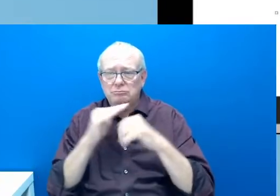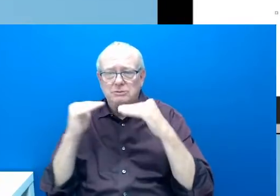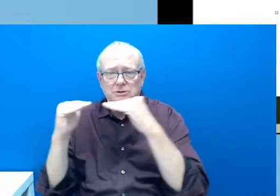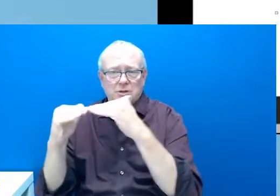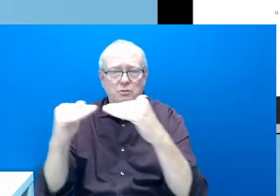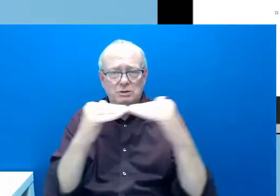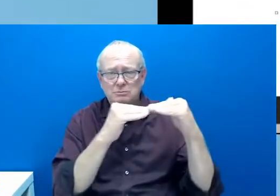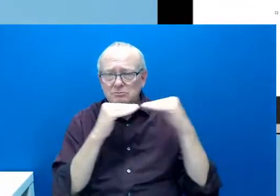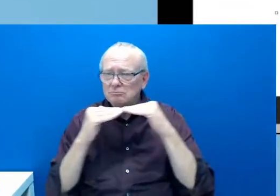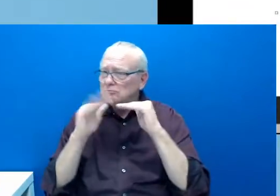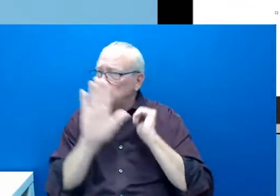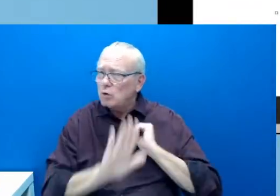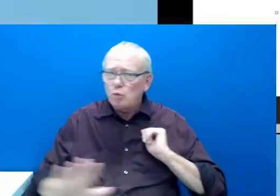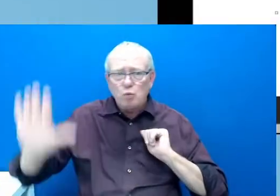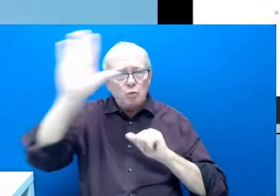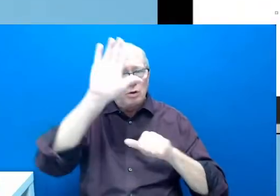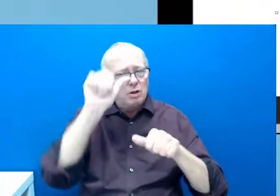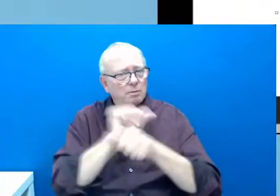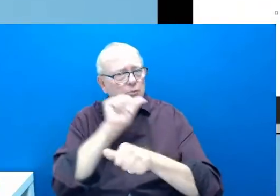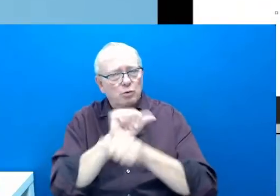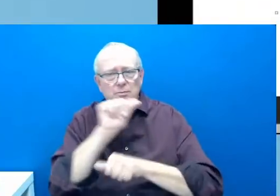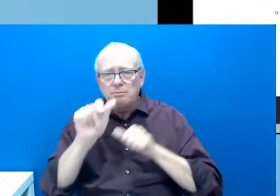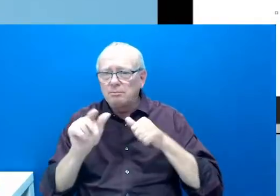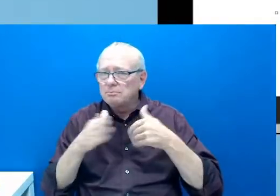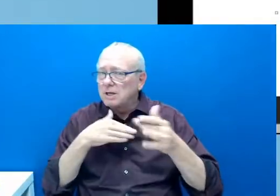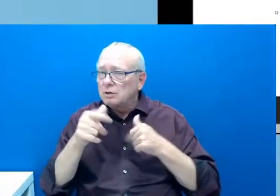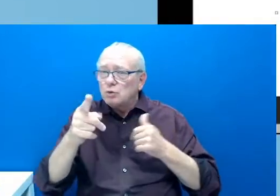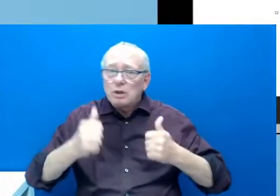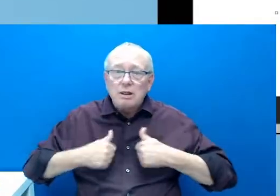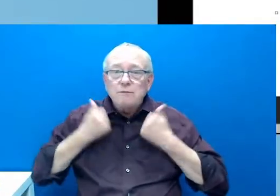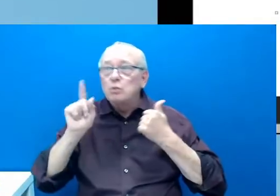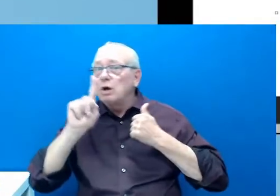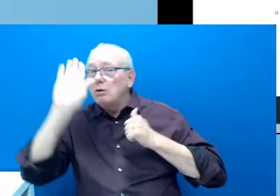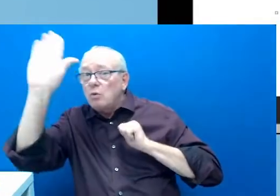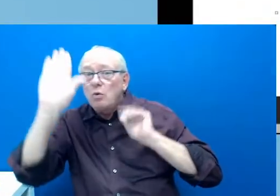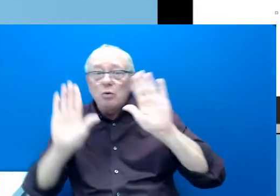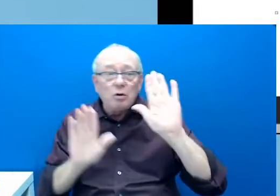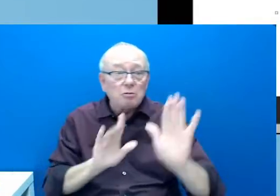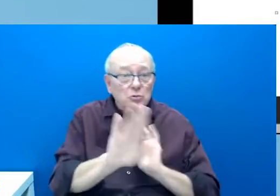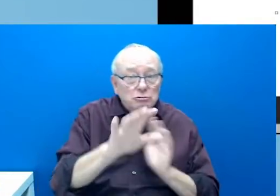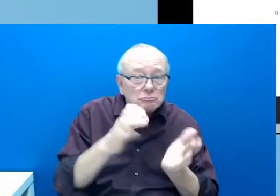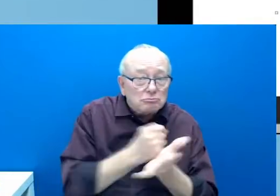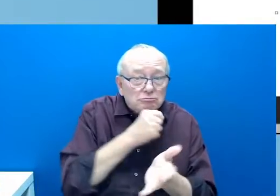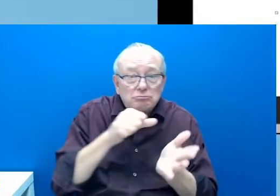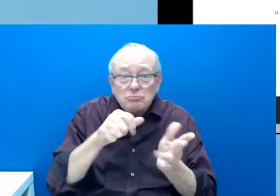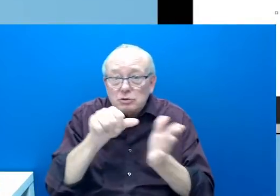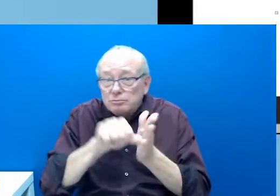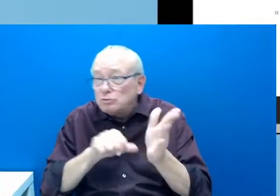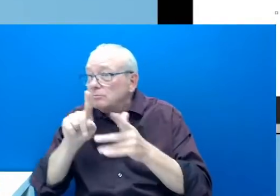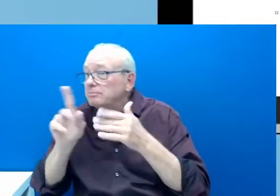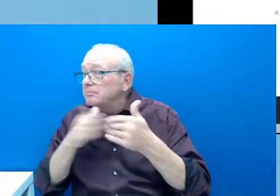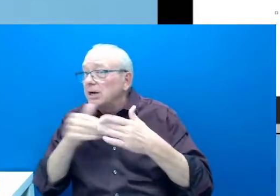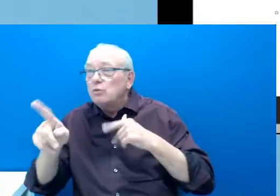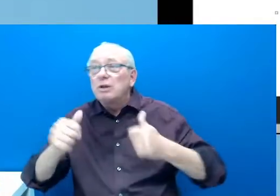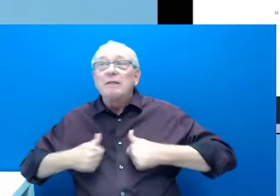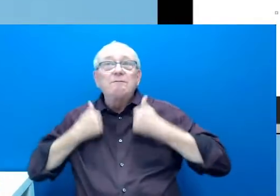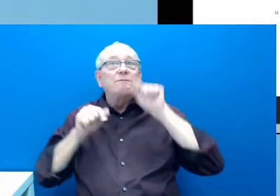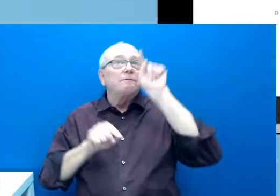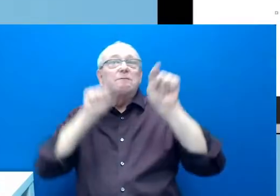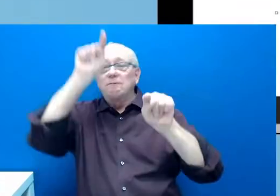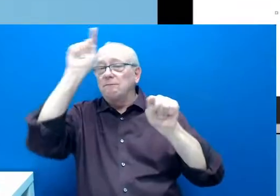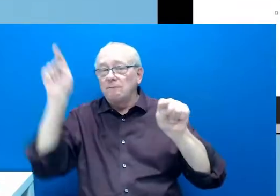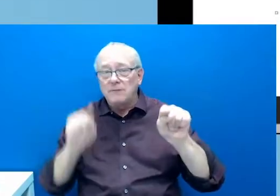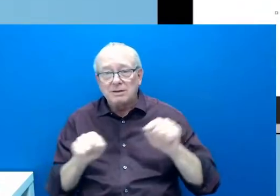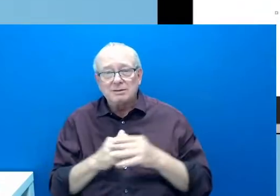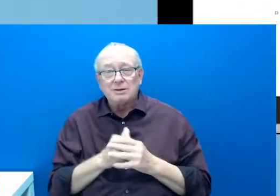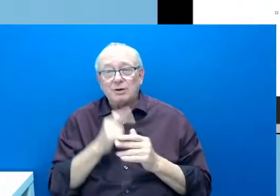getting surgery will be the same no matter where you live in the province, and how that rolls out will be ultimately